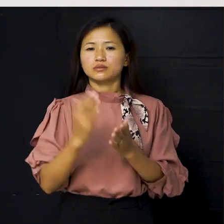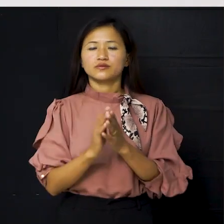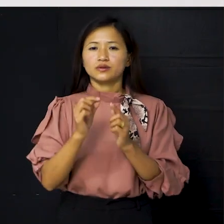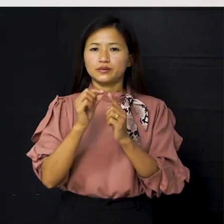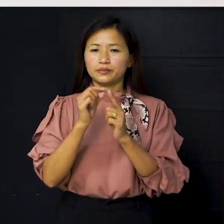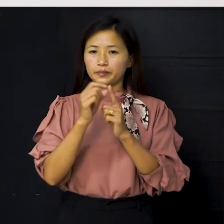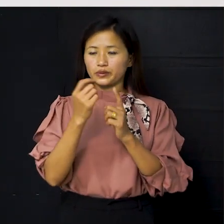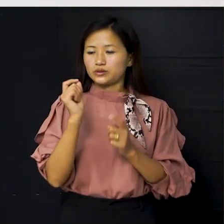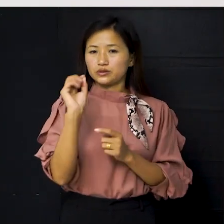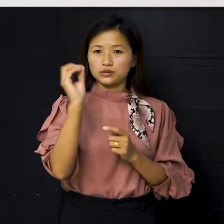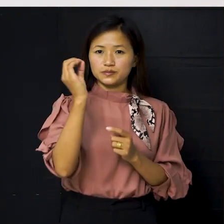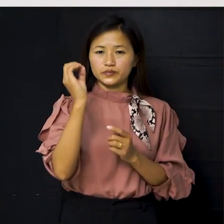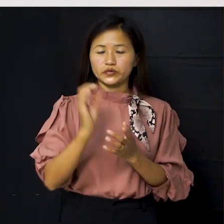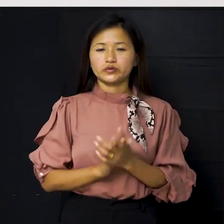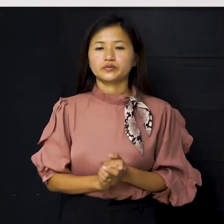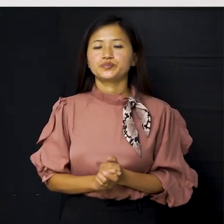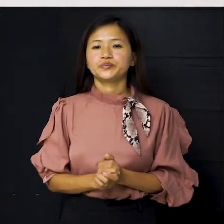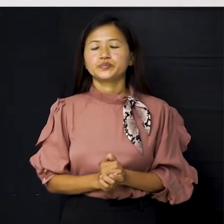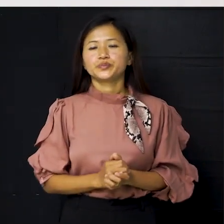right. After that,